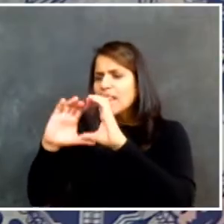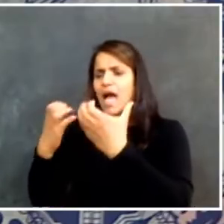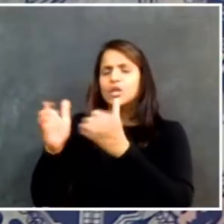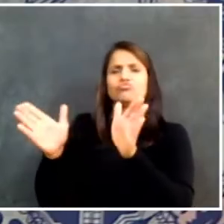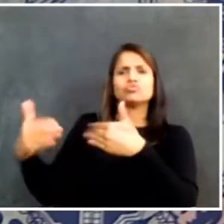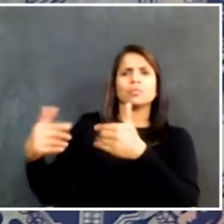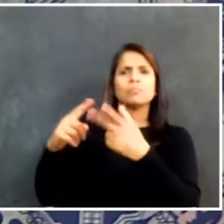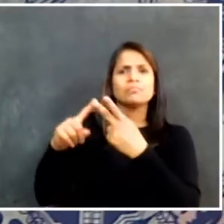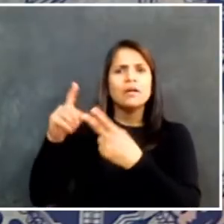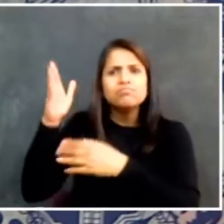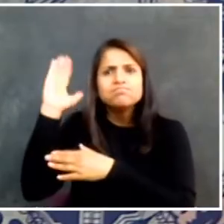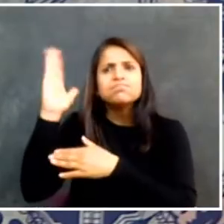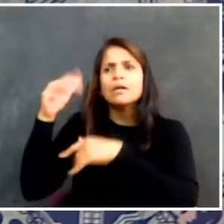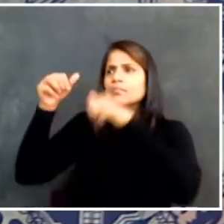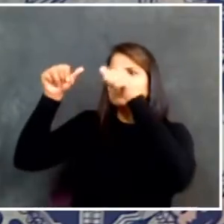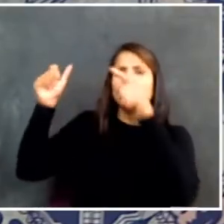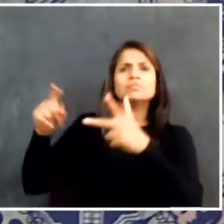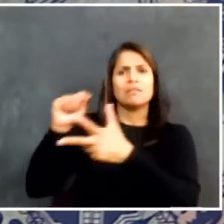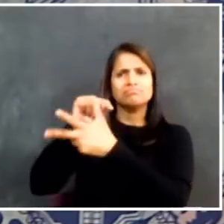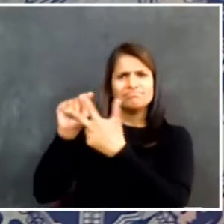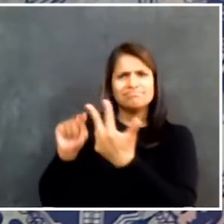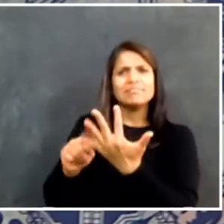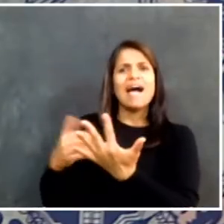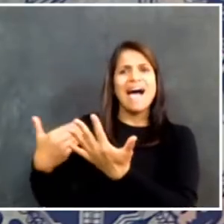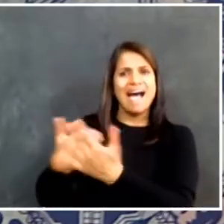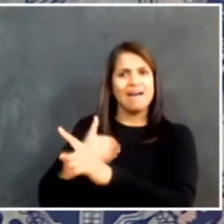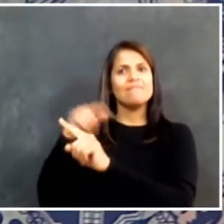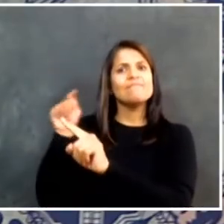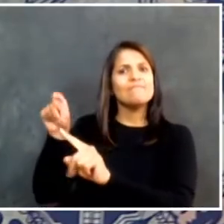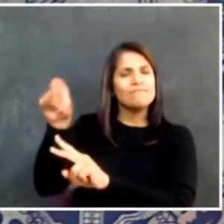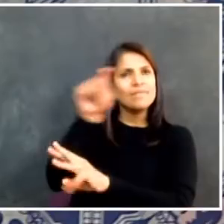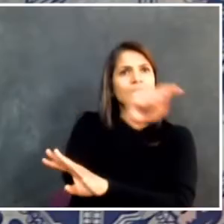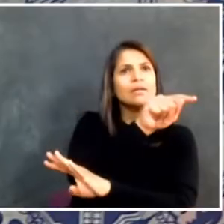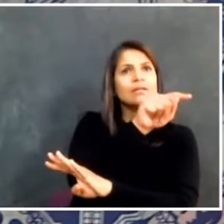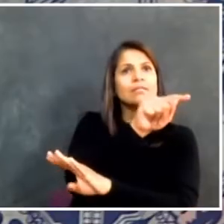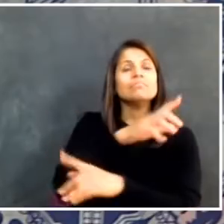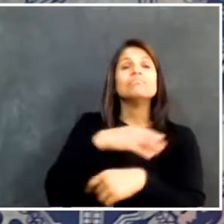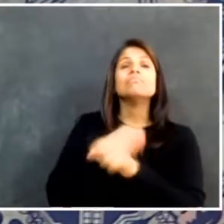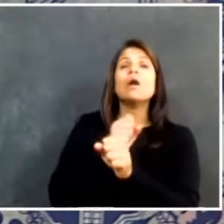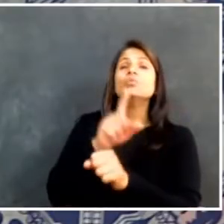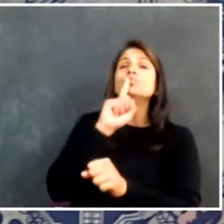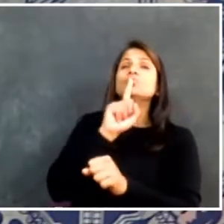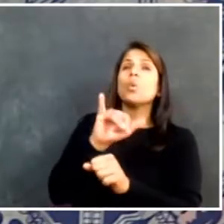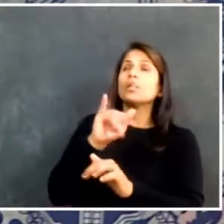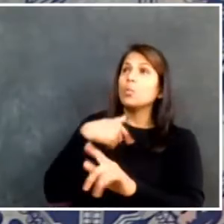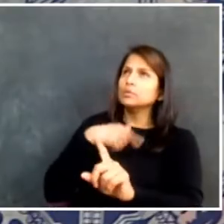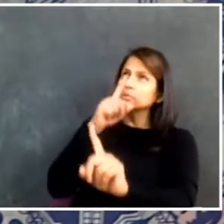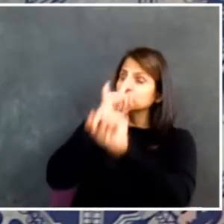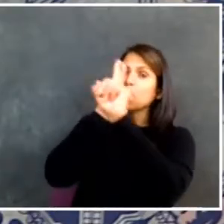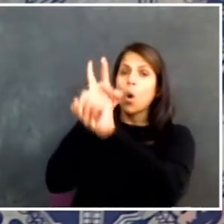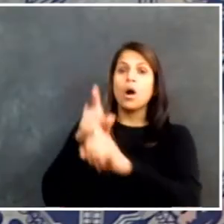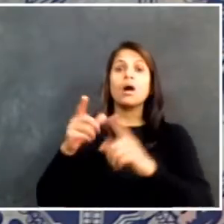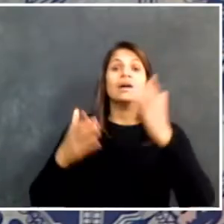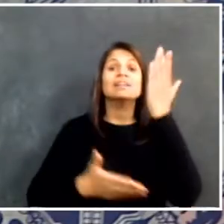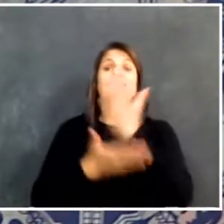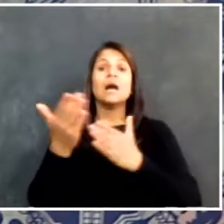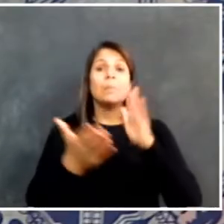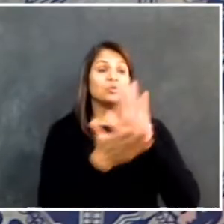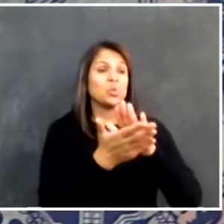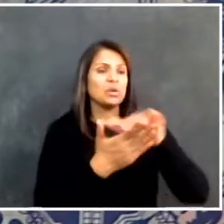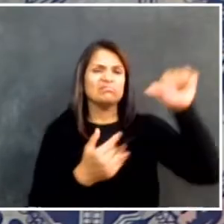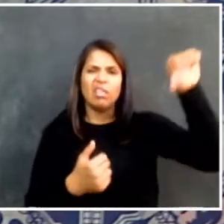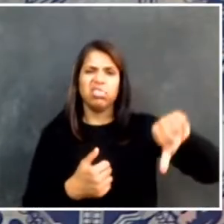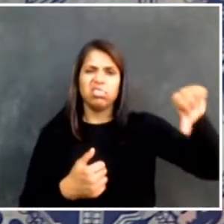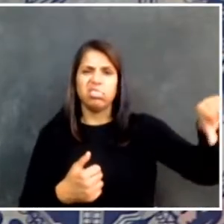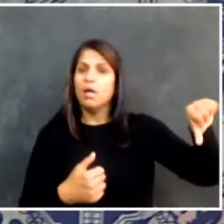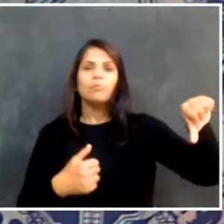every school is at 100%. But for schools that have had more than 100% in a time of sacrifice, we're going to ask them to help